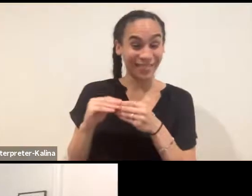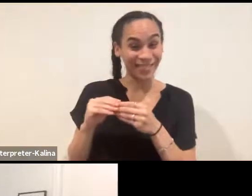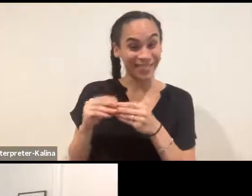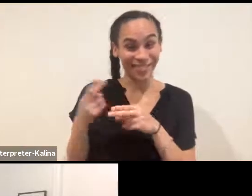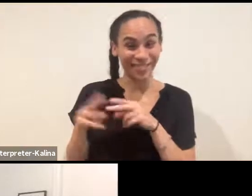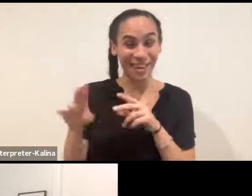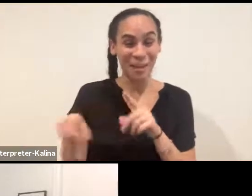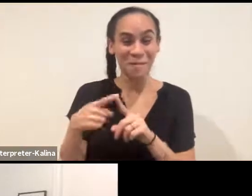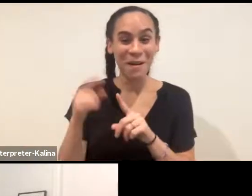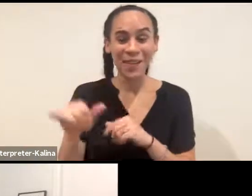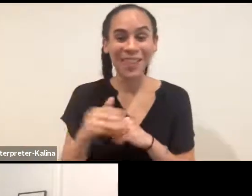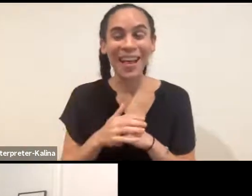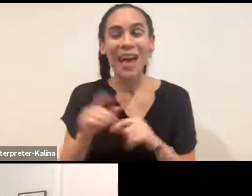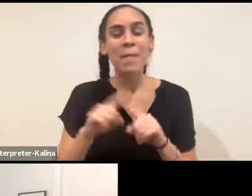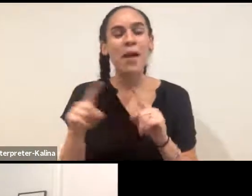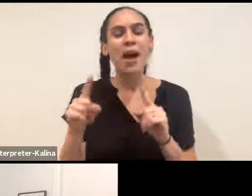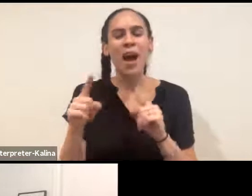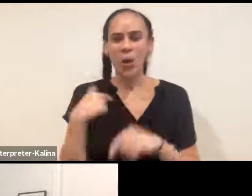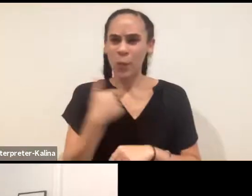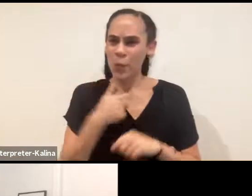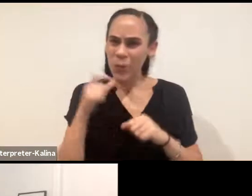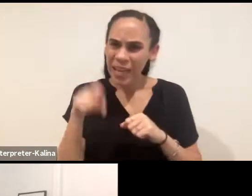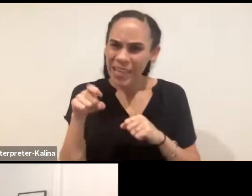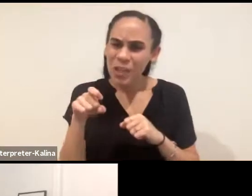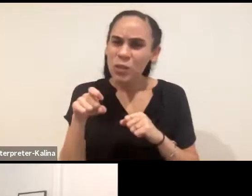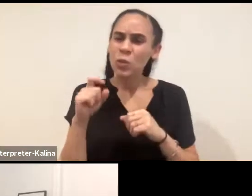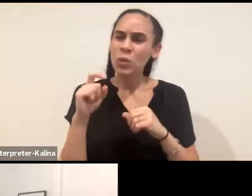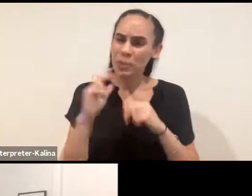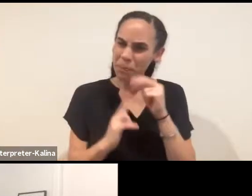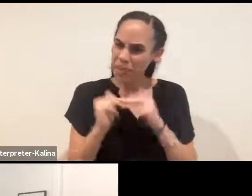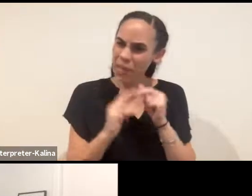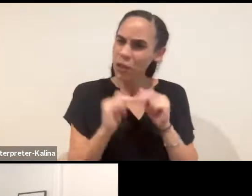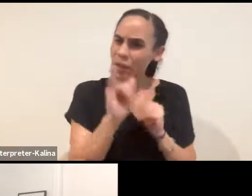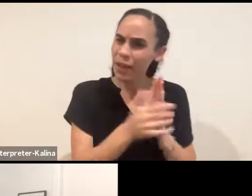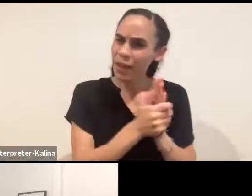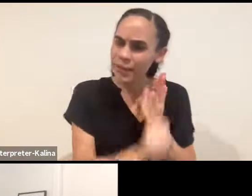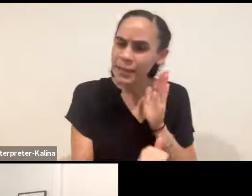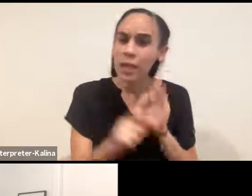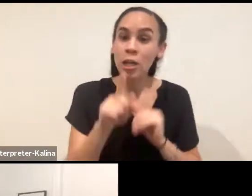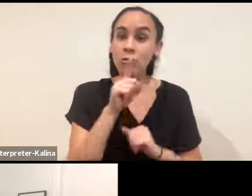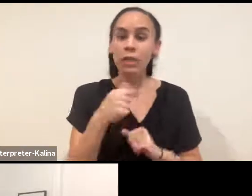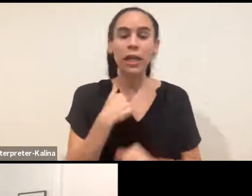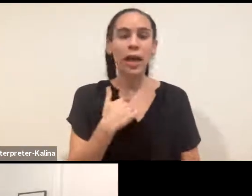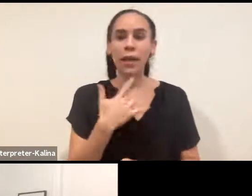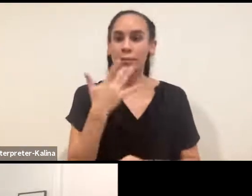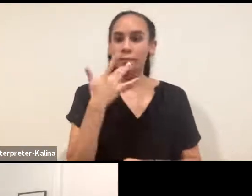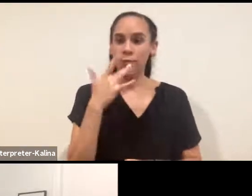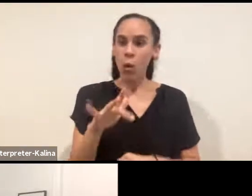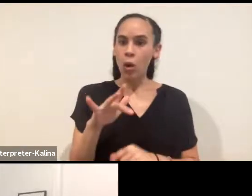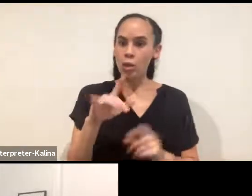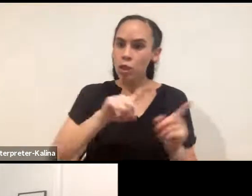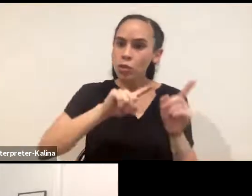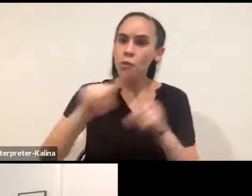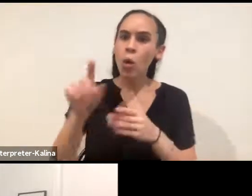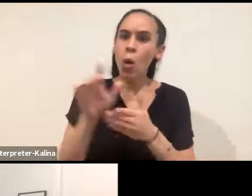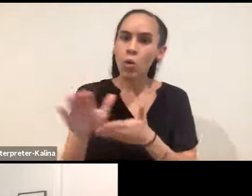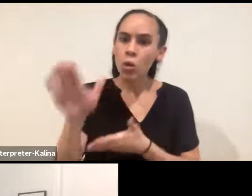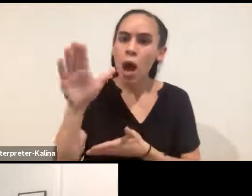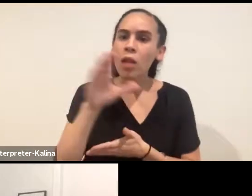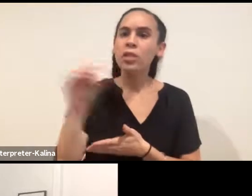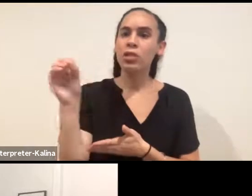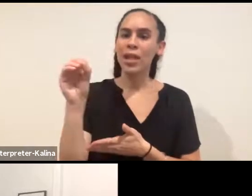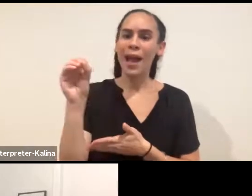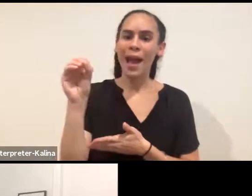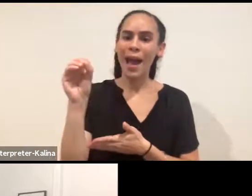it's a muscle that a lot of us have to build. I was really fortunate to go to college and be able to sample lots